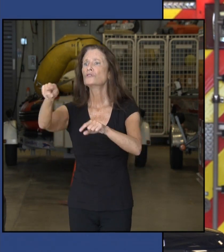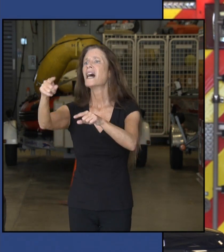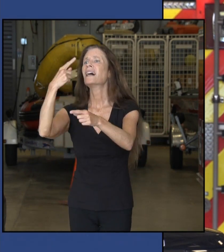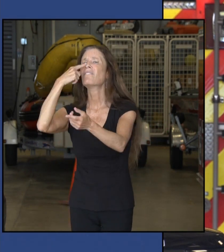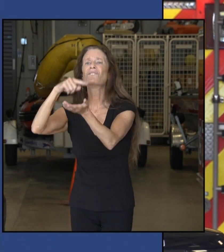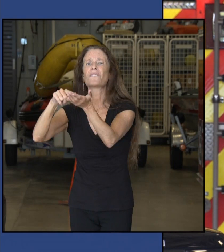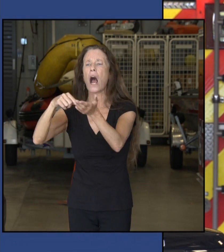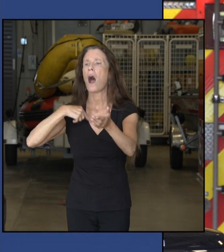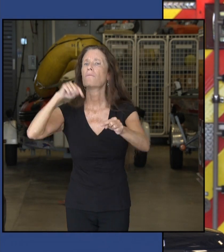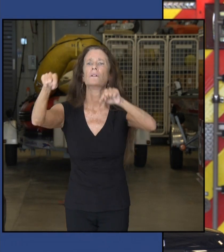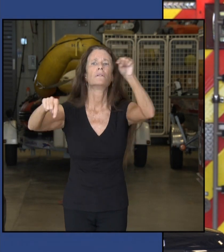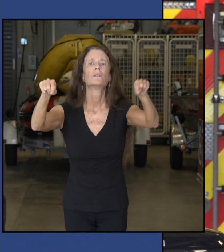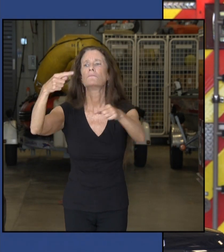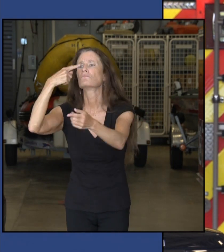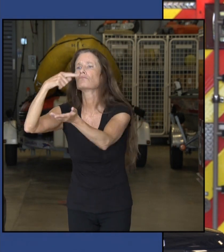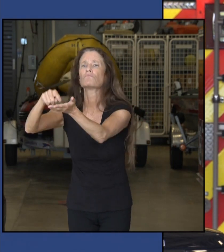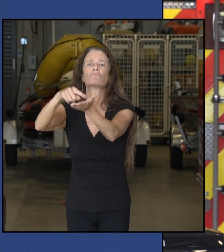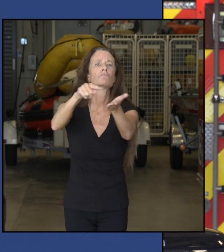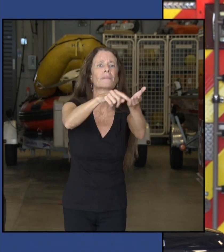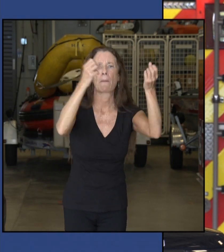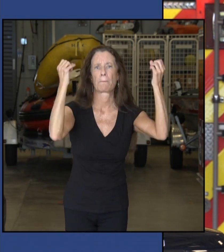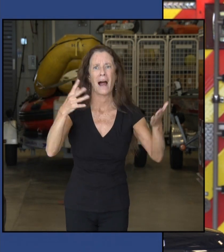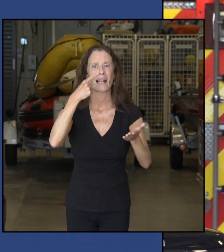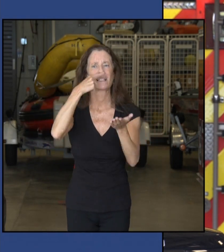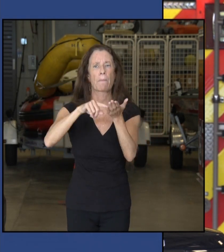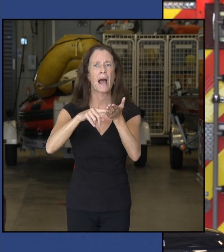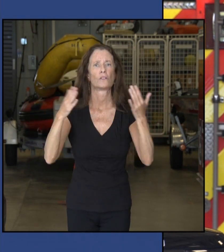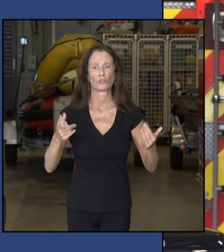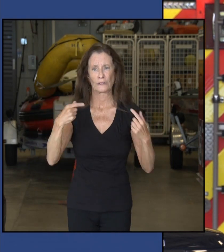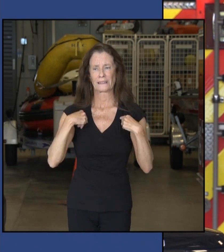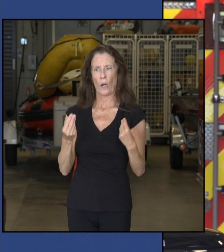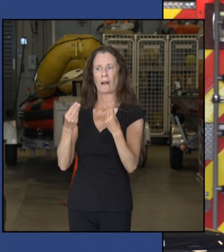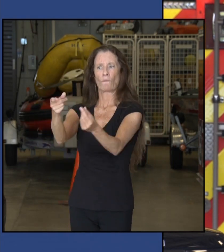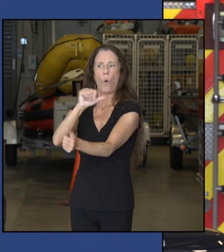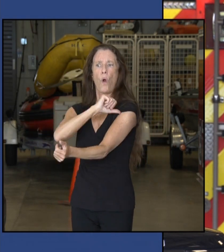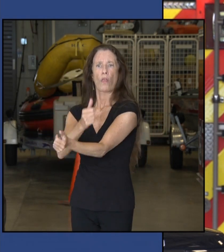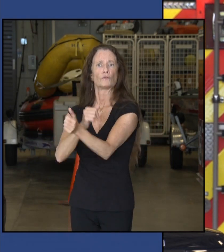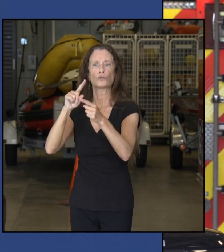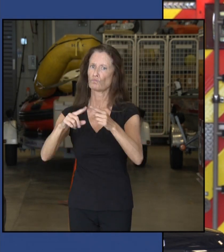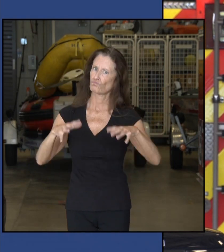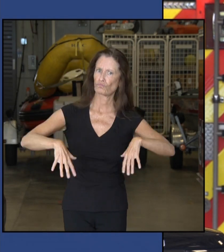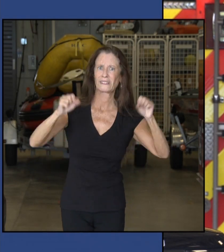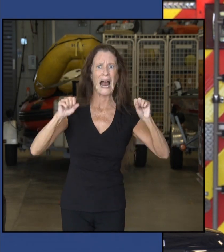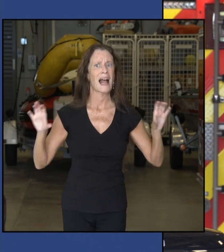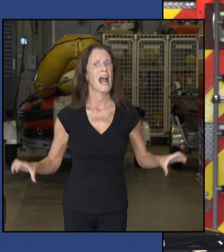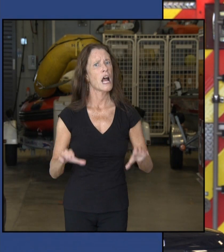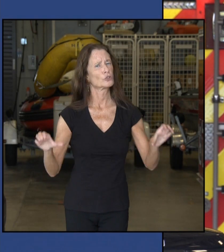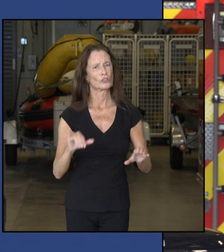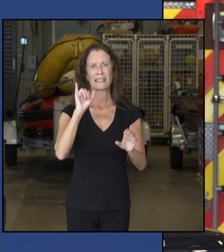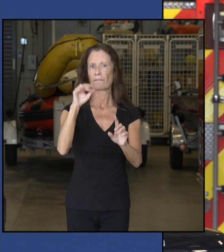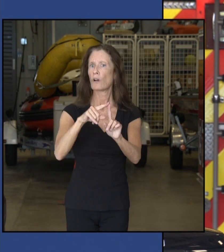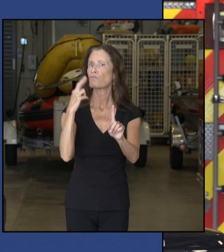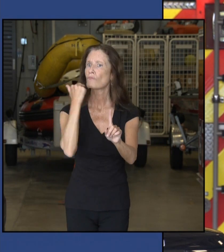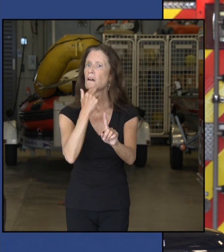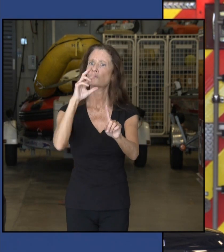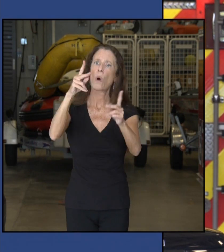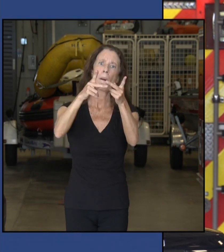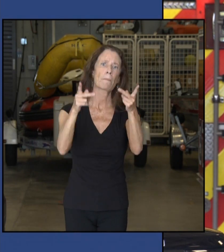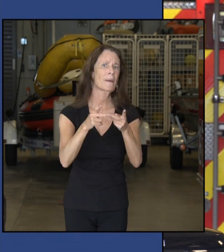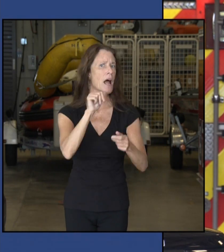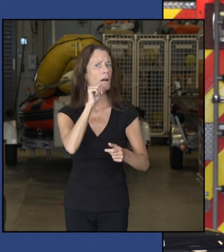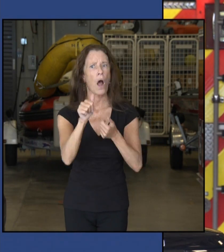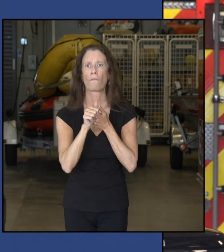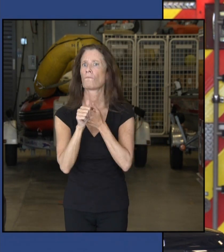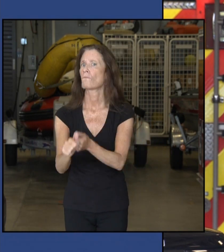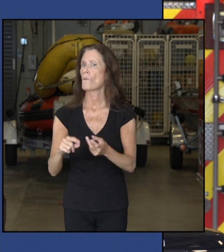our restaurants to keep us safe. This team approach will help ensure that both our food and those who serve it